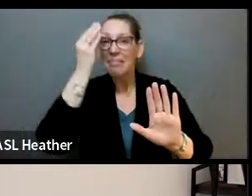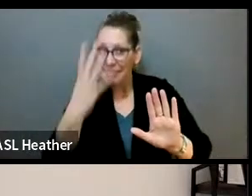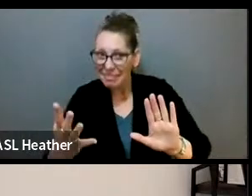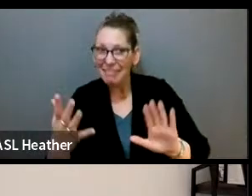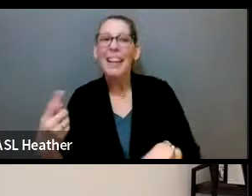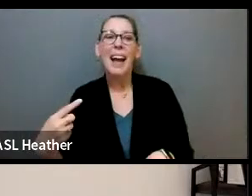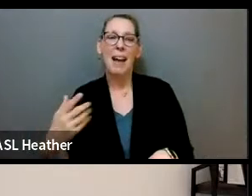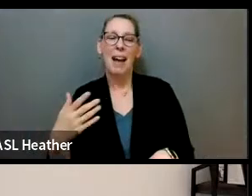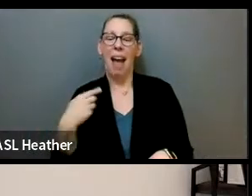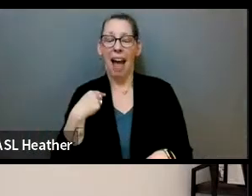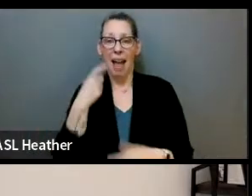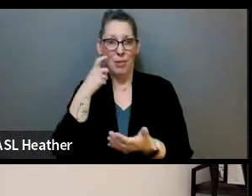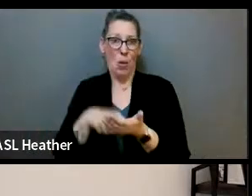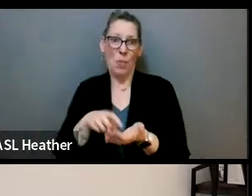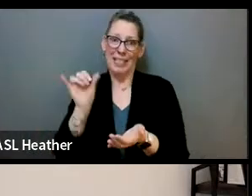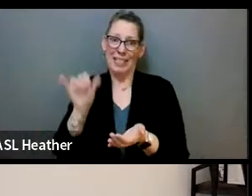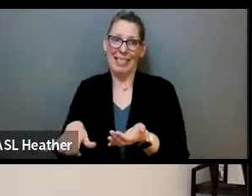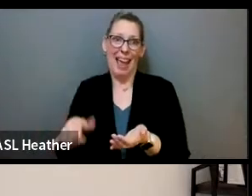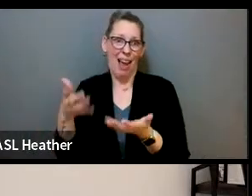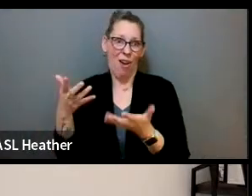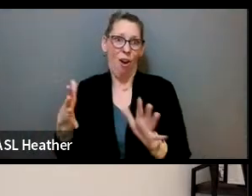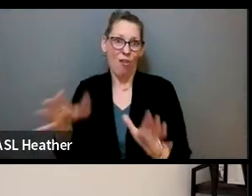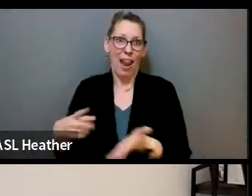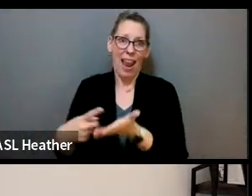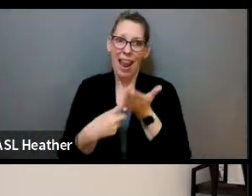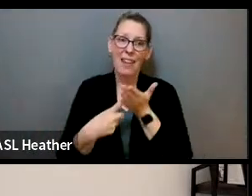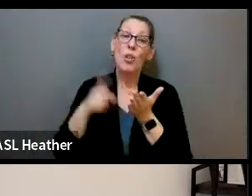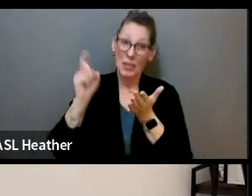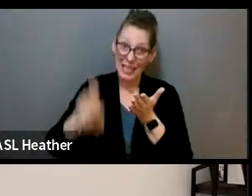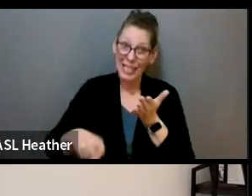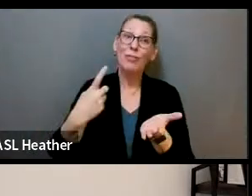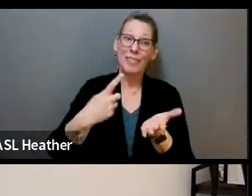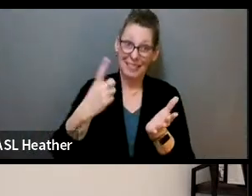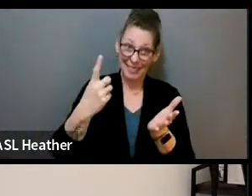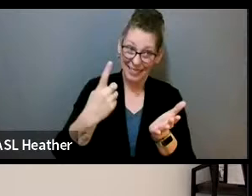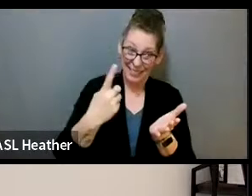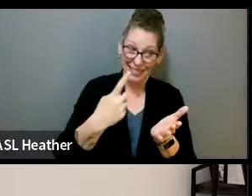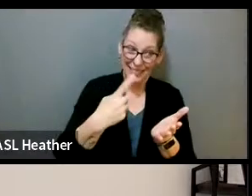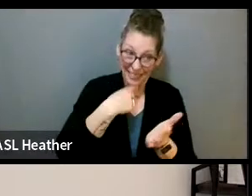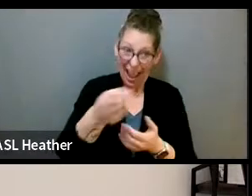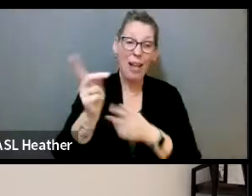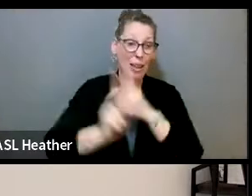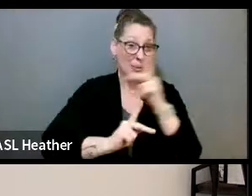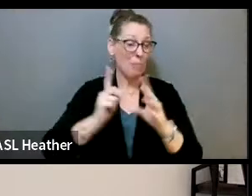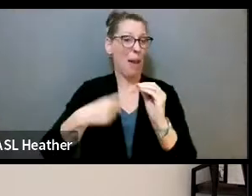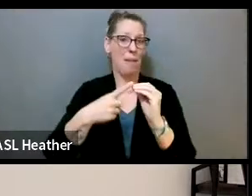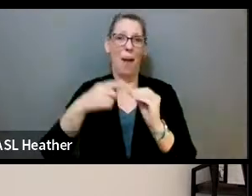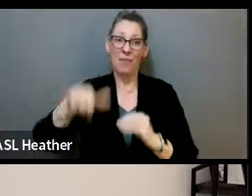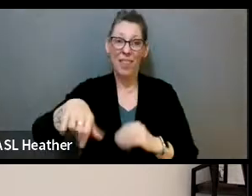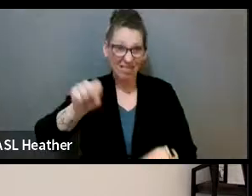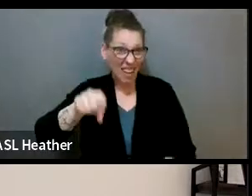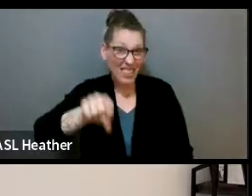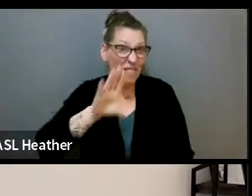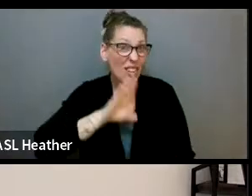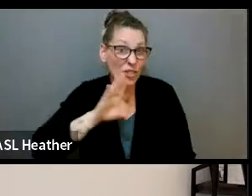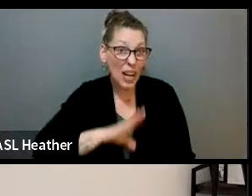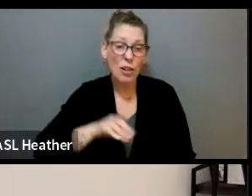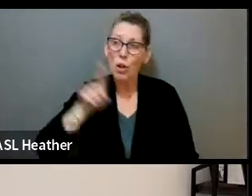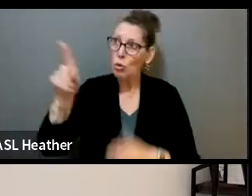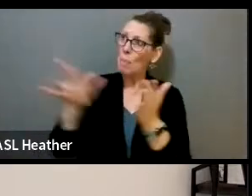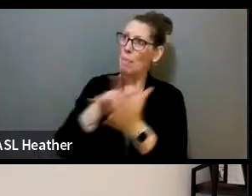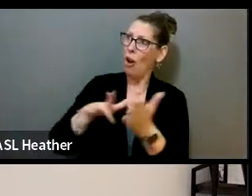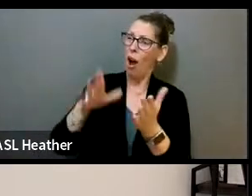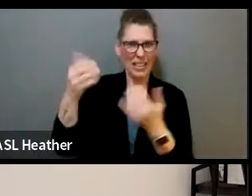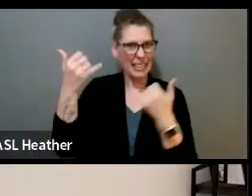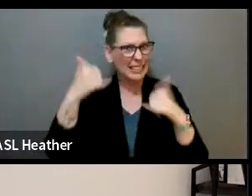my constituency, and then something that will really need to be messaged and talked about, because that is a frustration. Like, you've already paid the bonds back and now you're